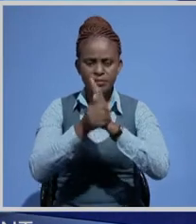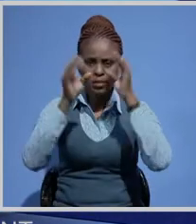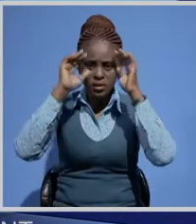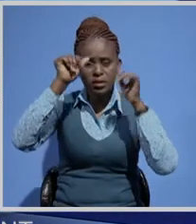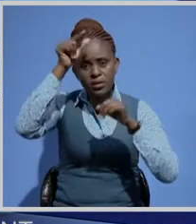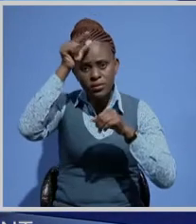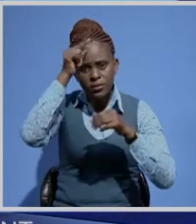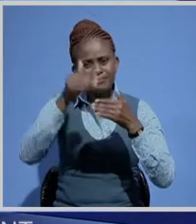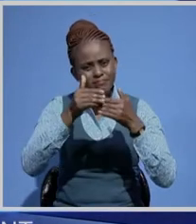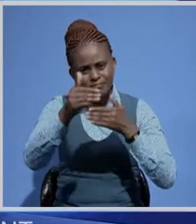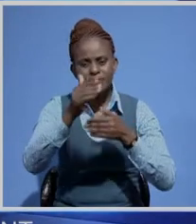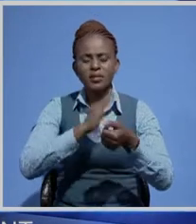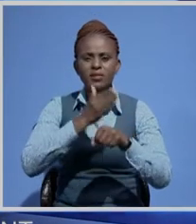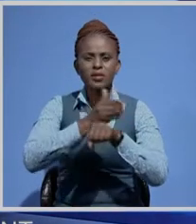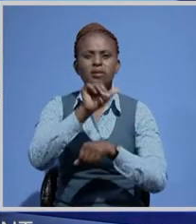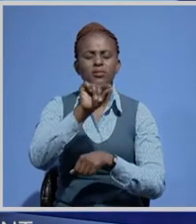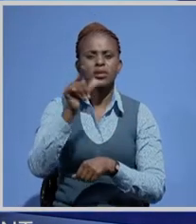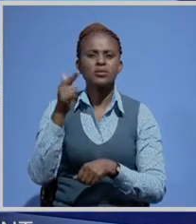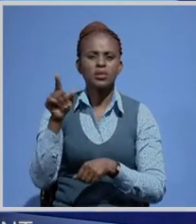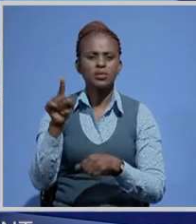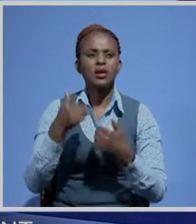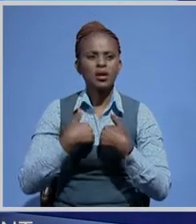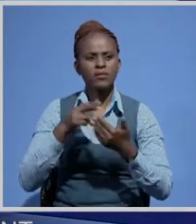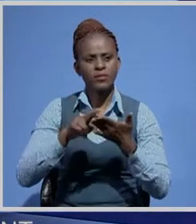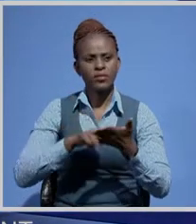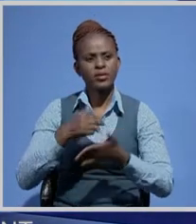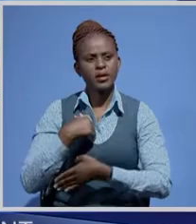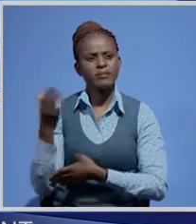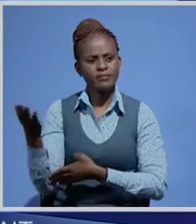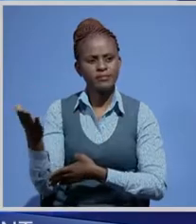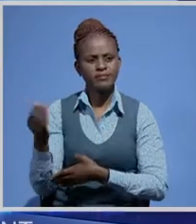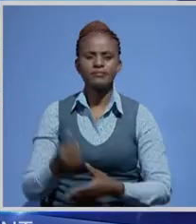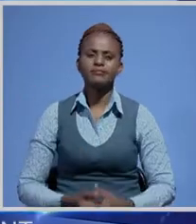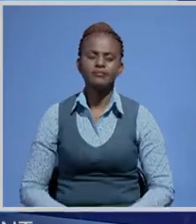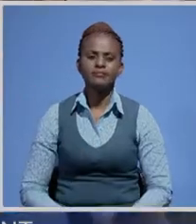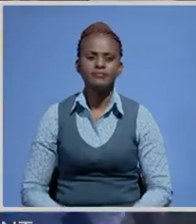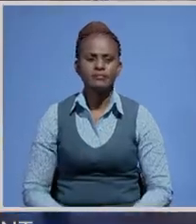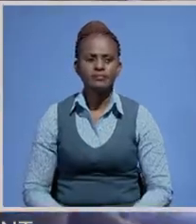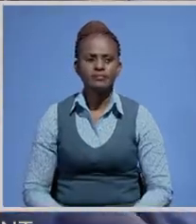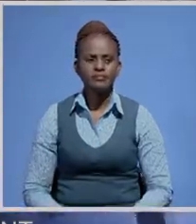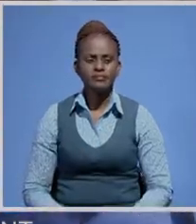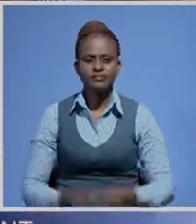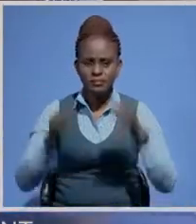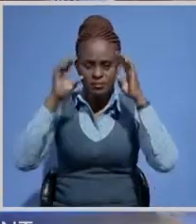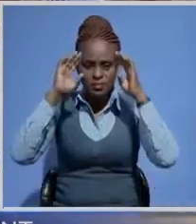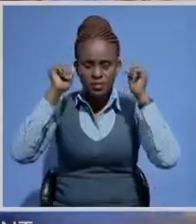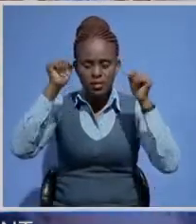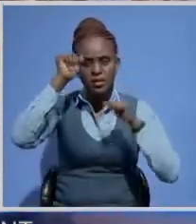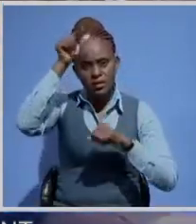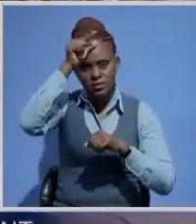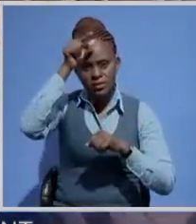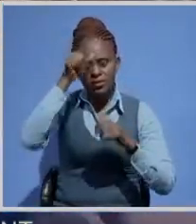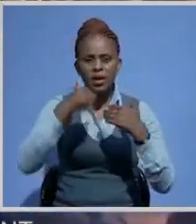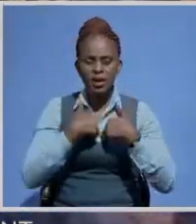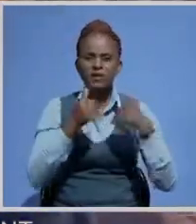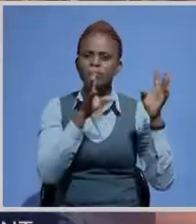beyond 2021. Our reporter Hector Simfukwe filed in this report from Mwansabombwe. President Edgar Lungu has held a